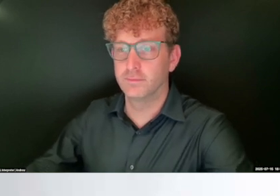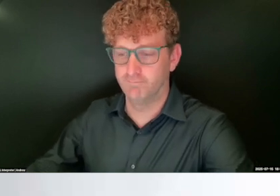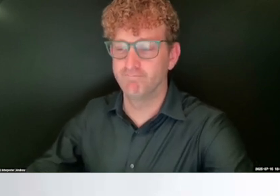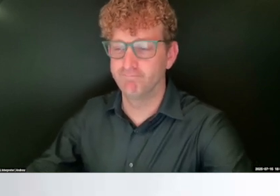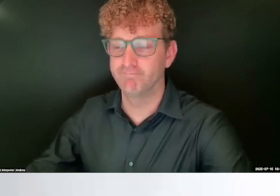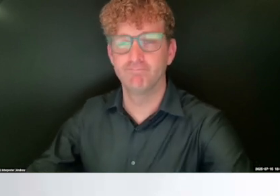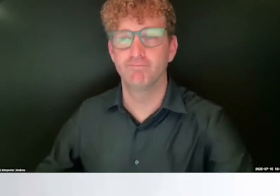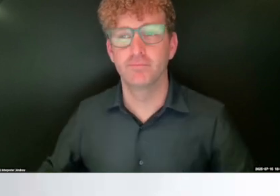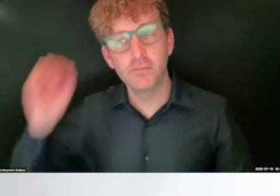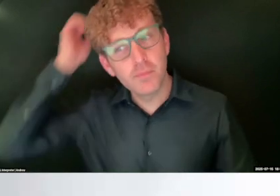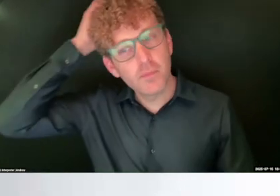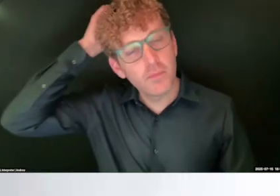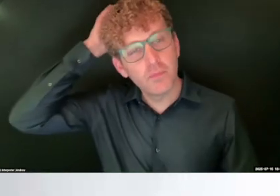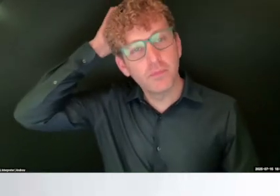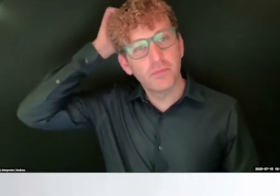Thank you, Arvin.